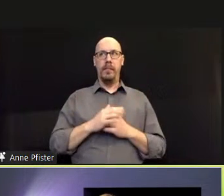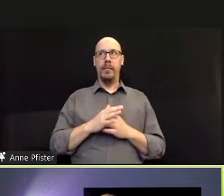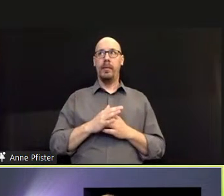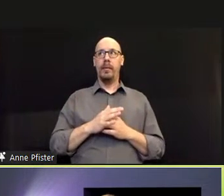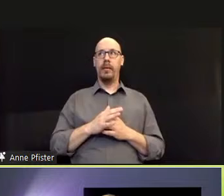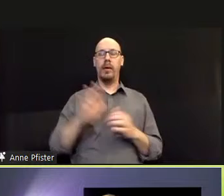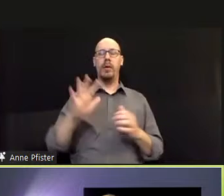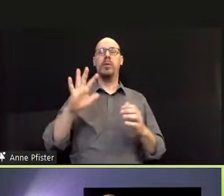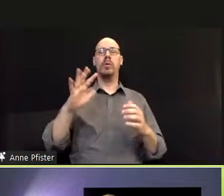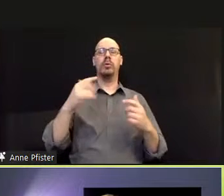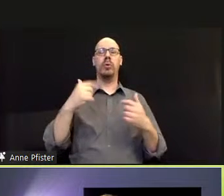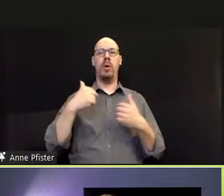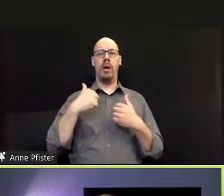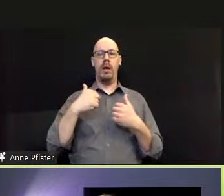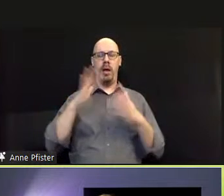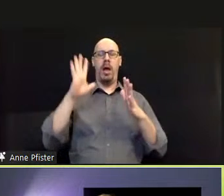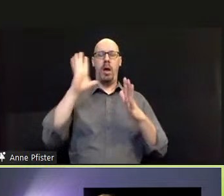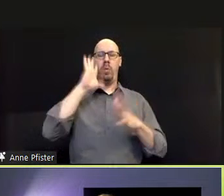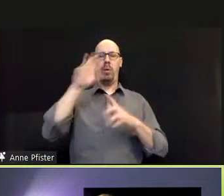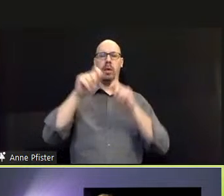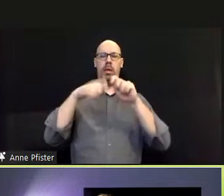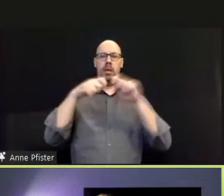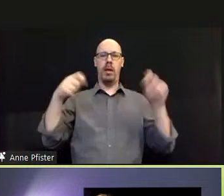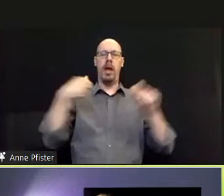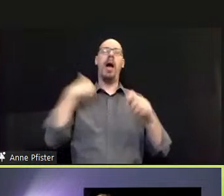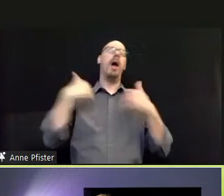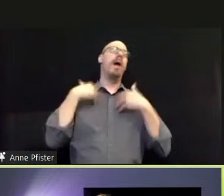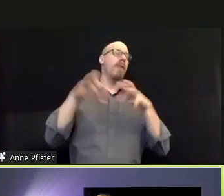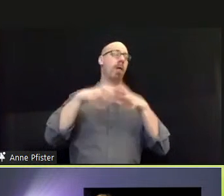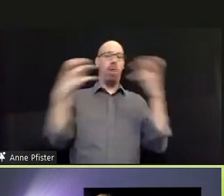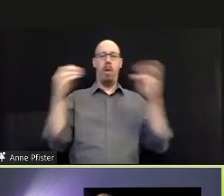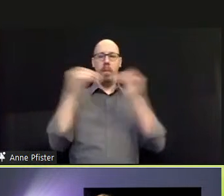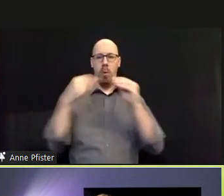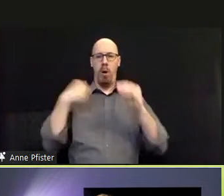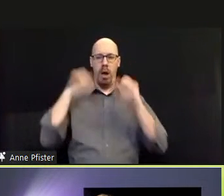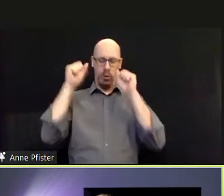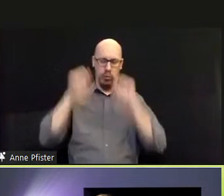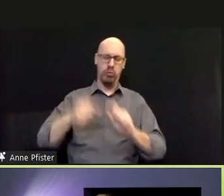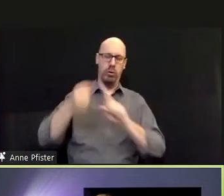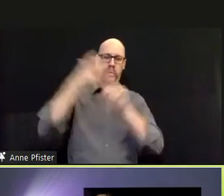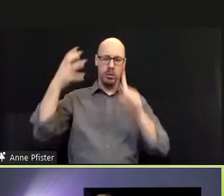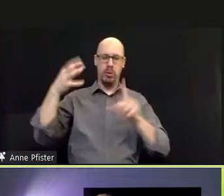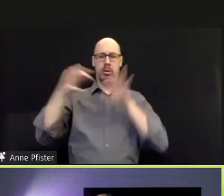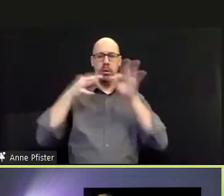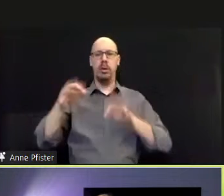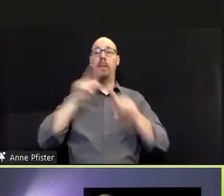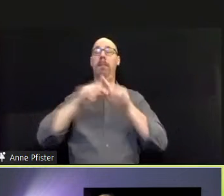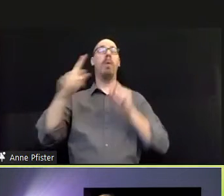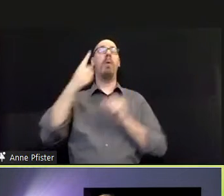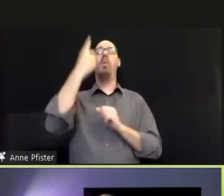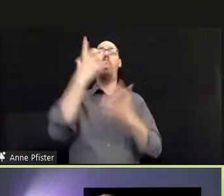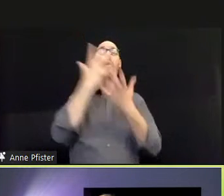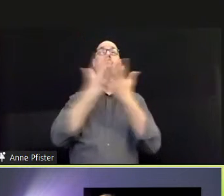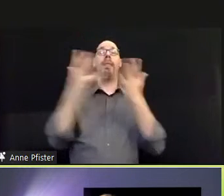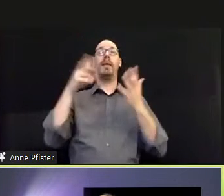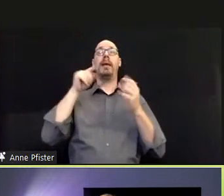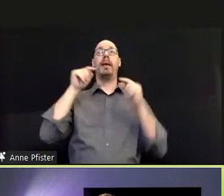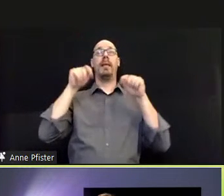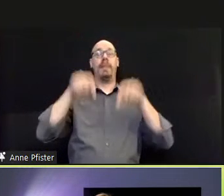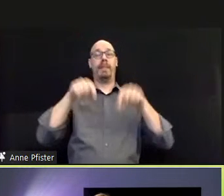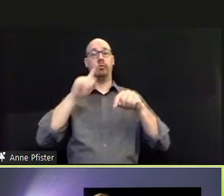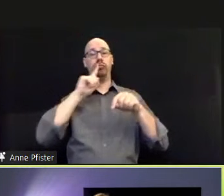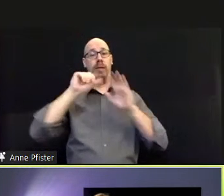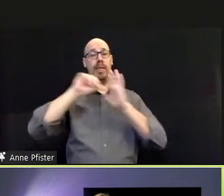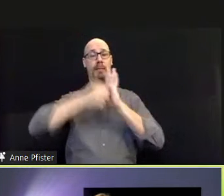So I'm gonna end there. I have a lot more that I could say about this, but one of the things that this really highlighted for me is how